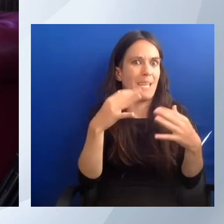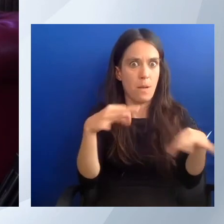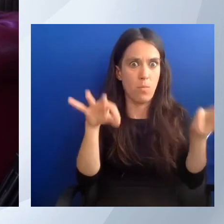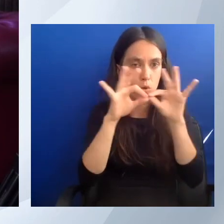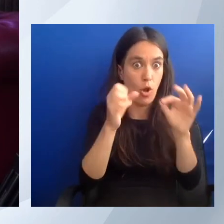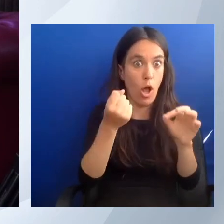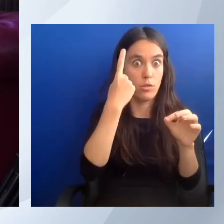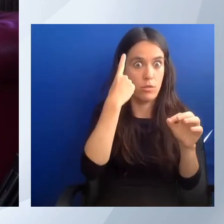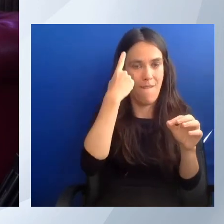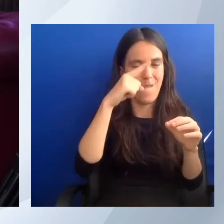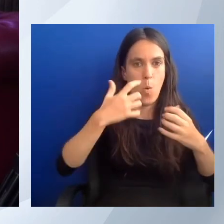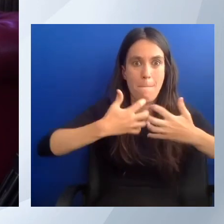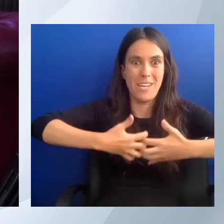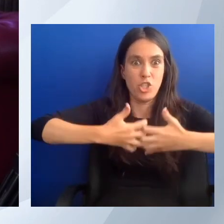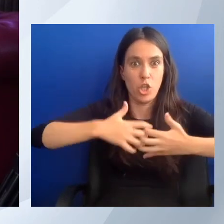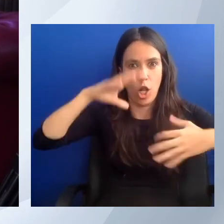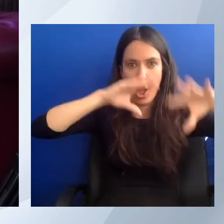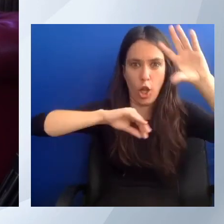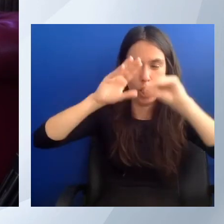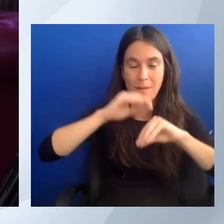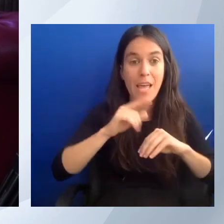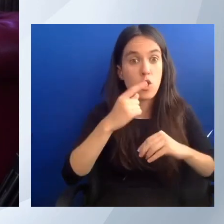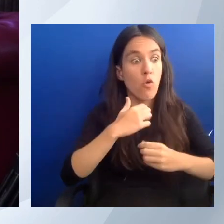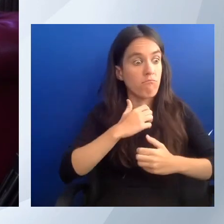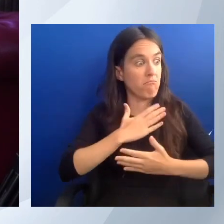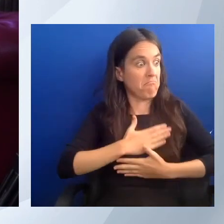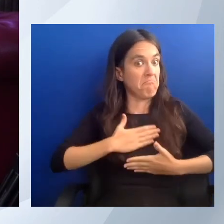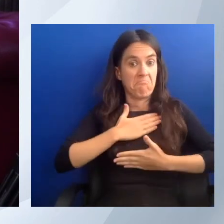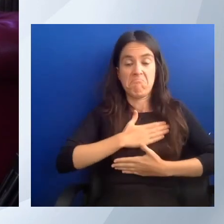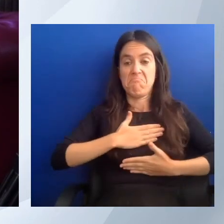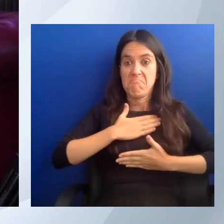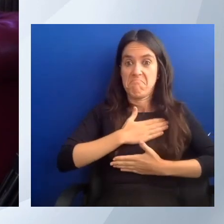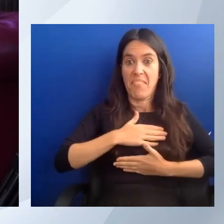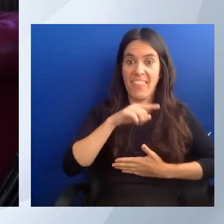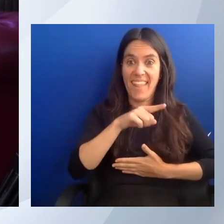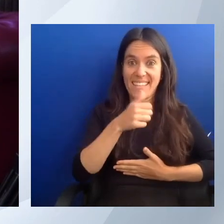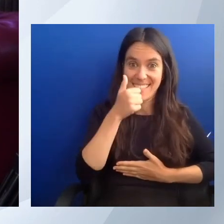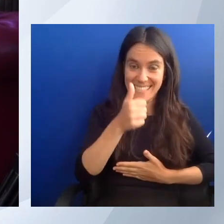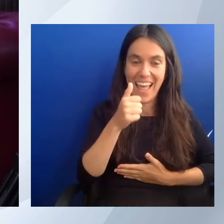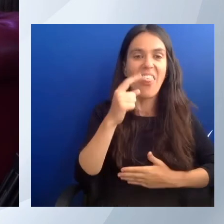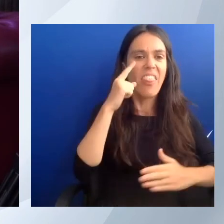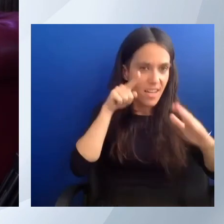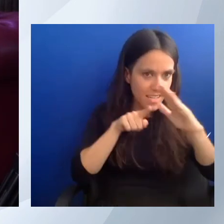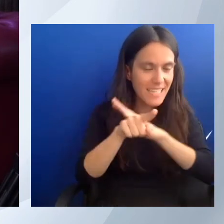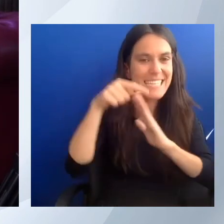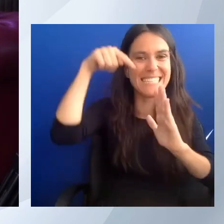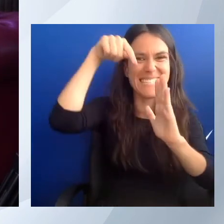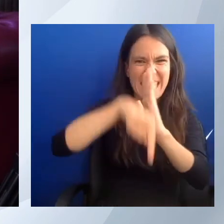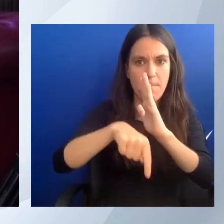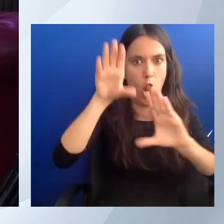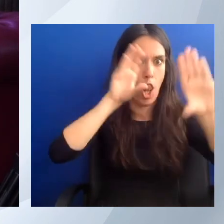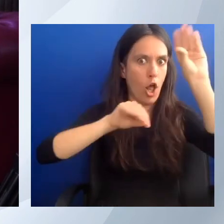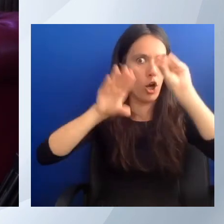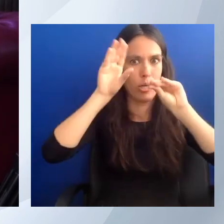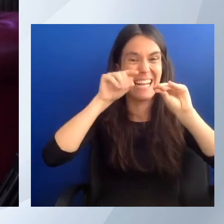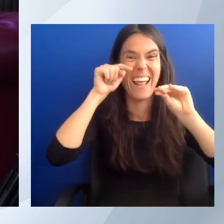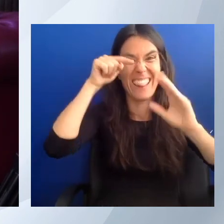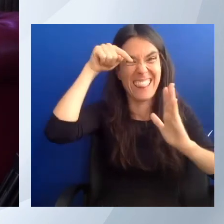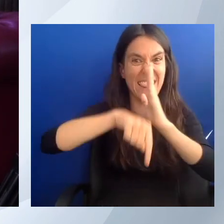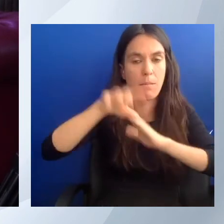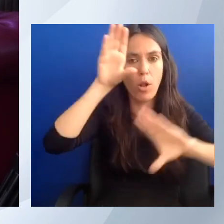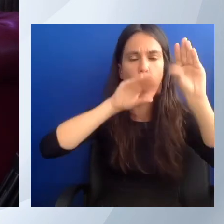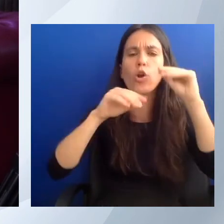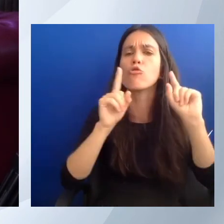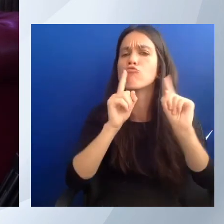you feel comfortable with that, I would then go into deep learning, and not before that, because deep learning is one of those topics that people find